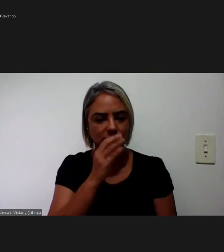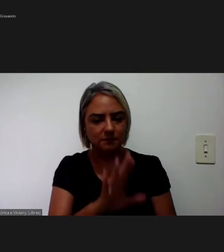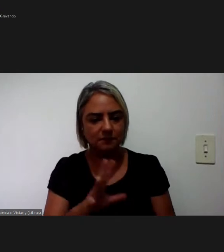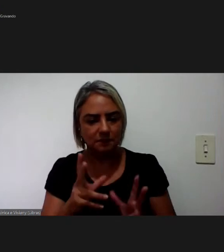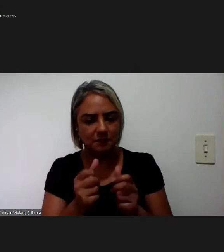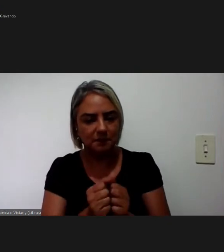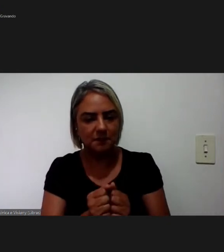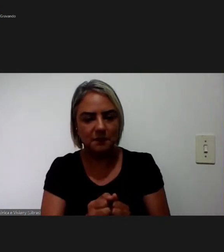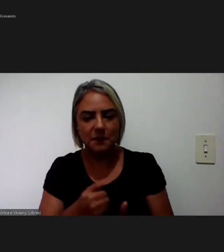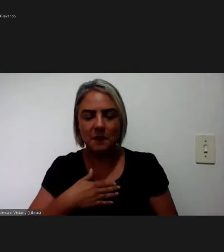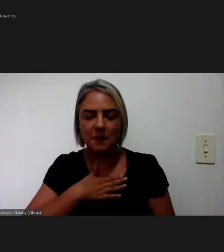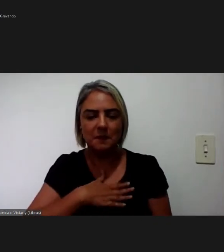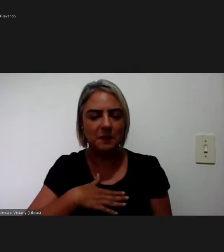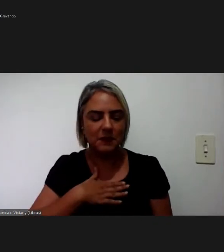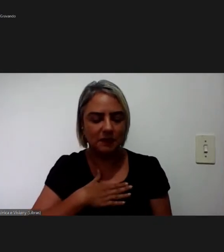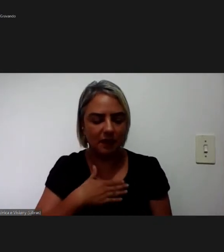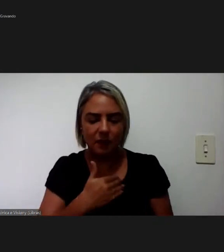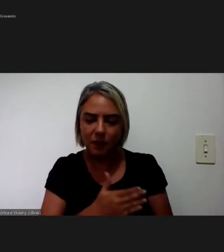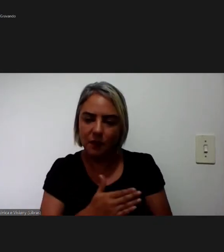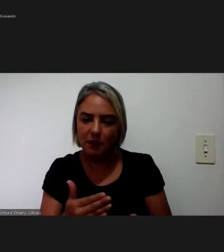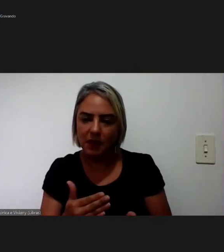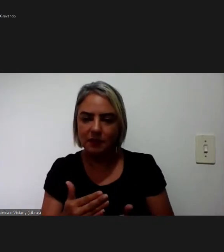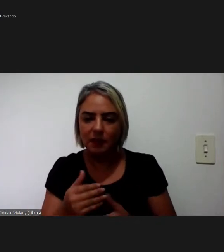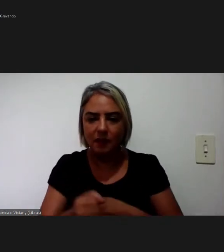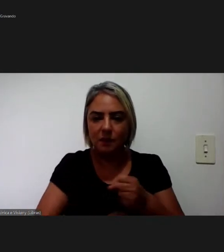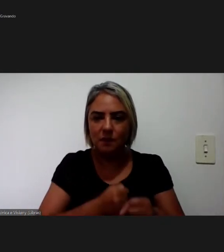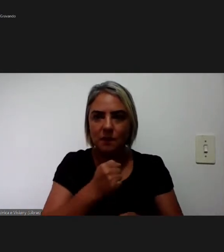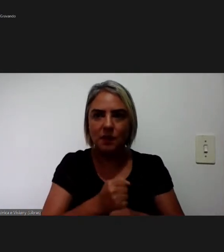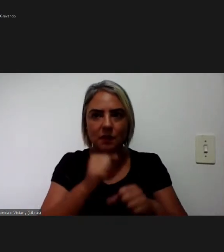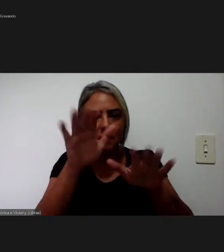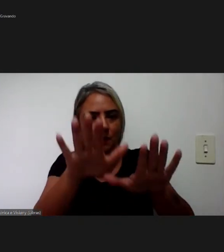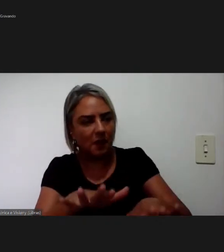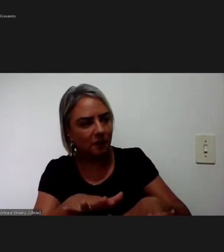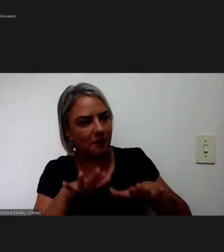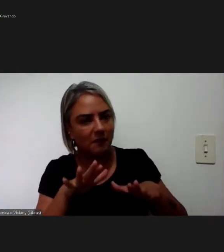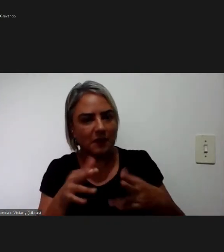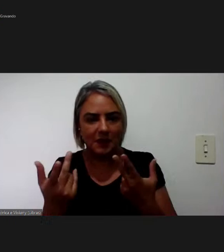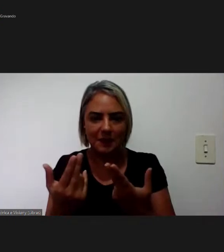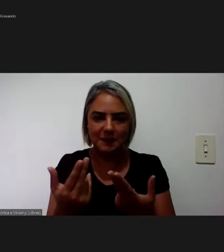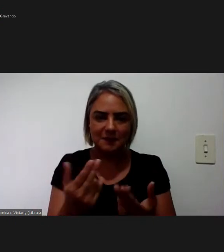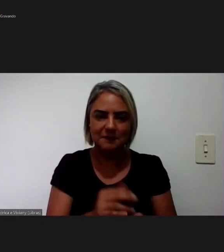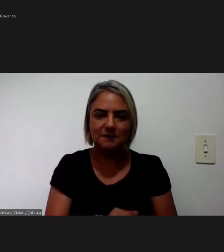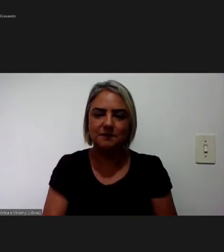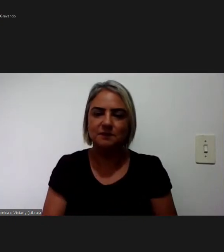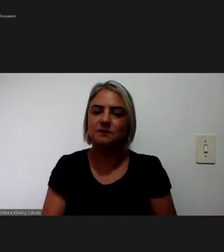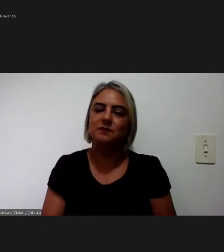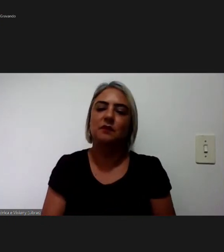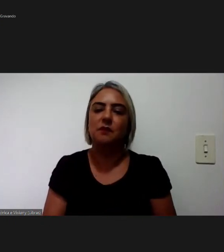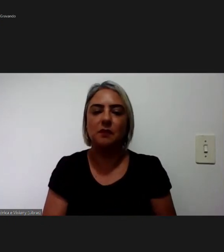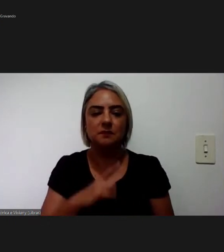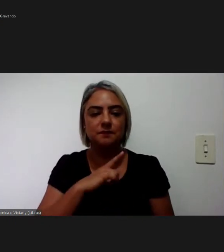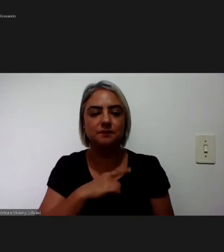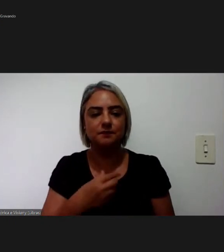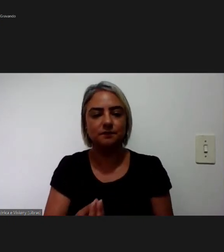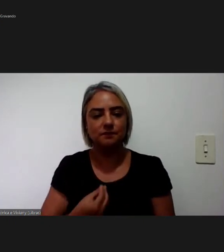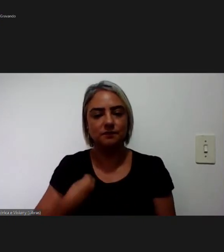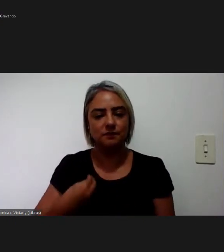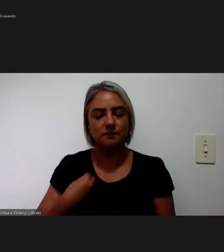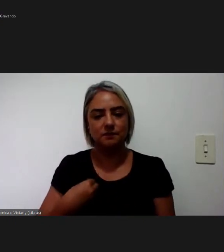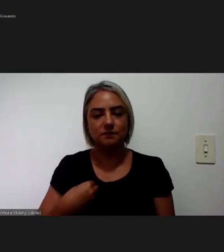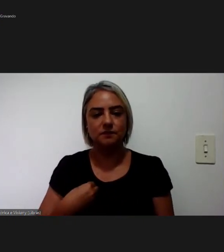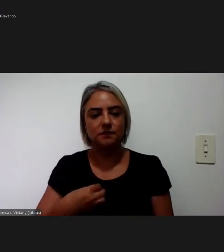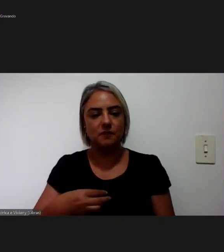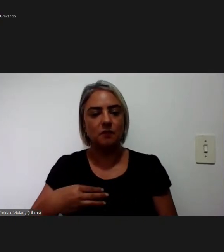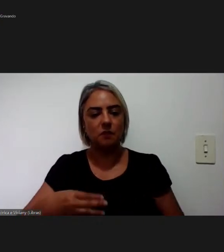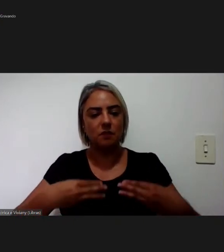are mentioned here. It's a satisfaction to start the years with this kind of events,